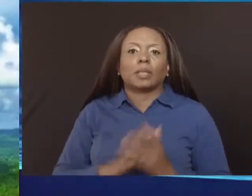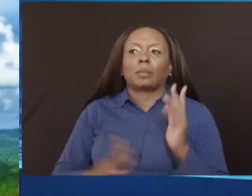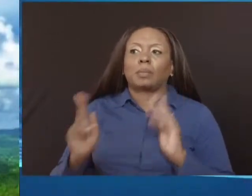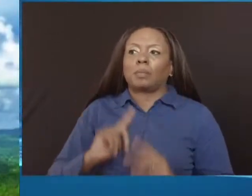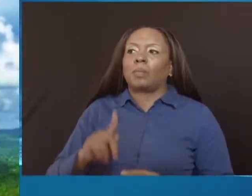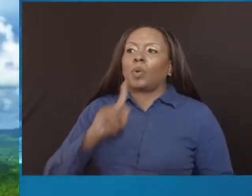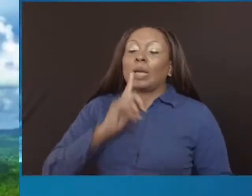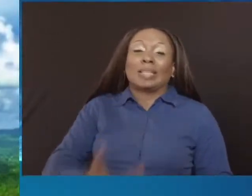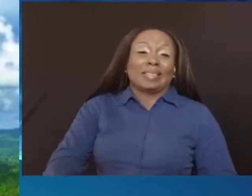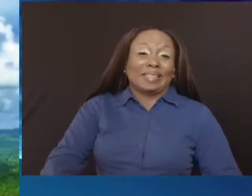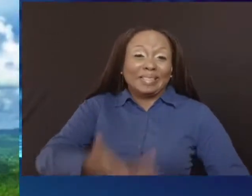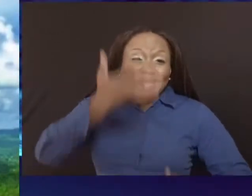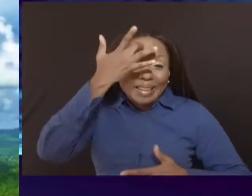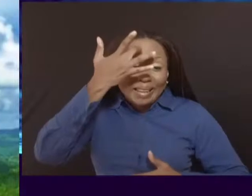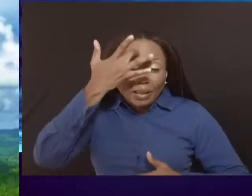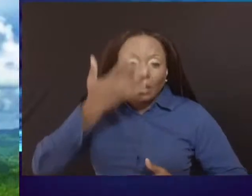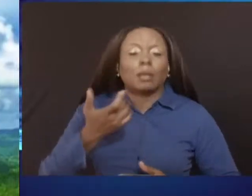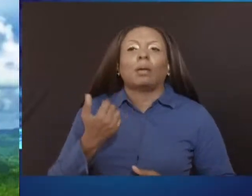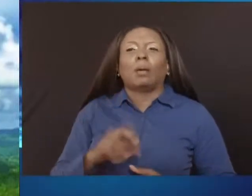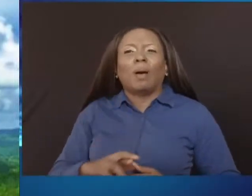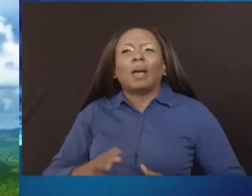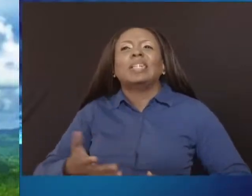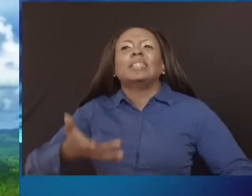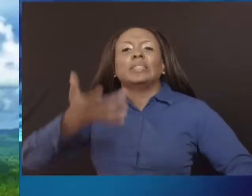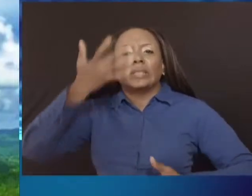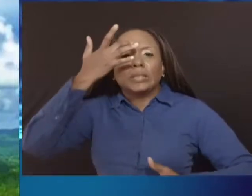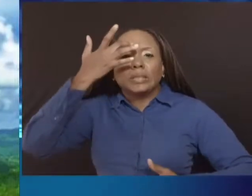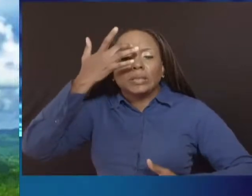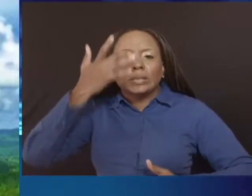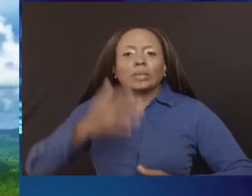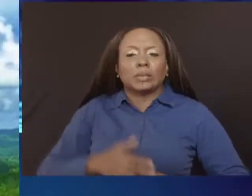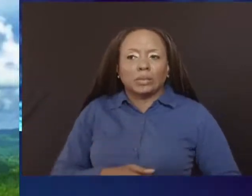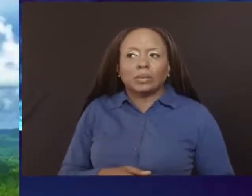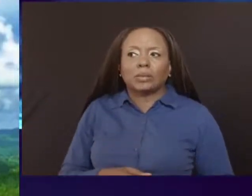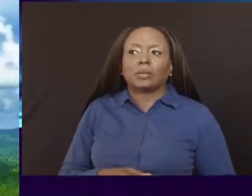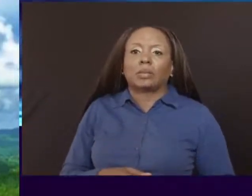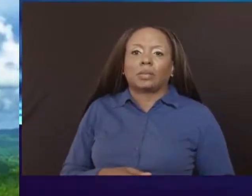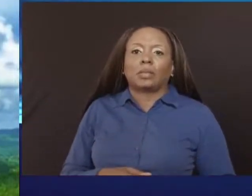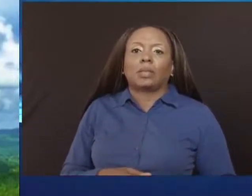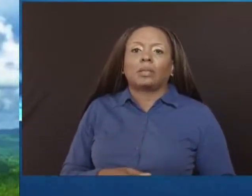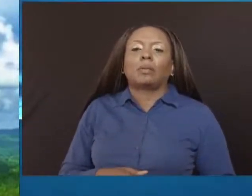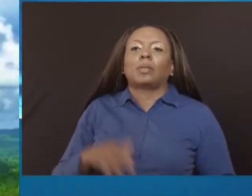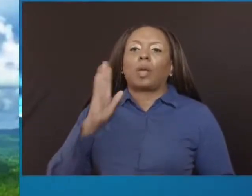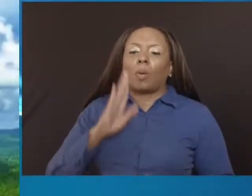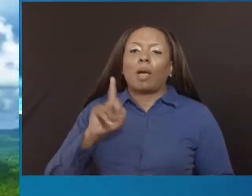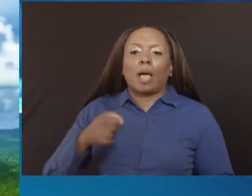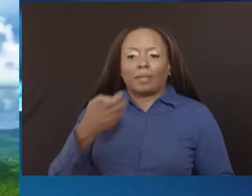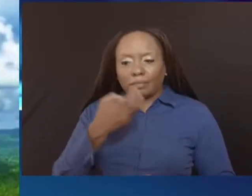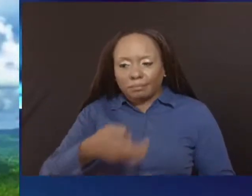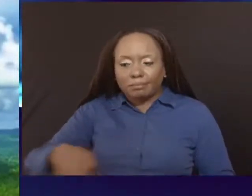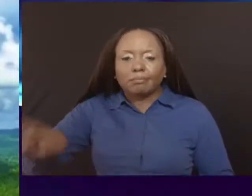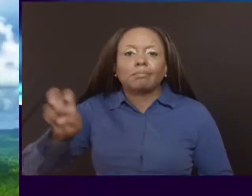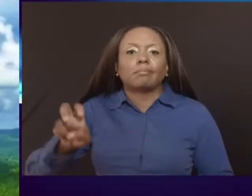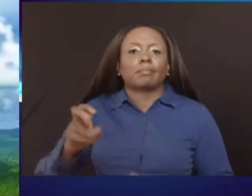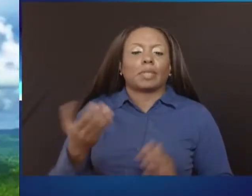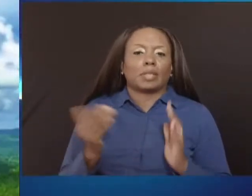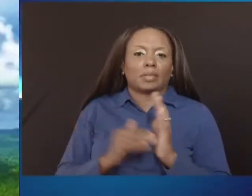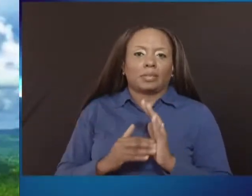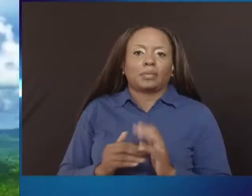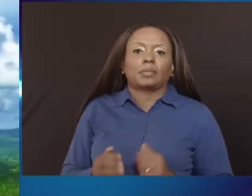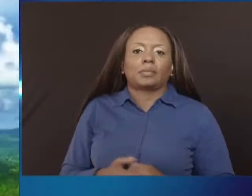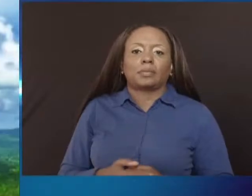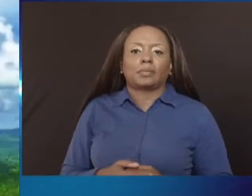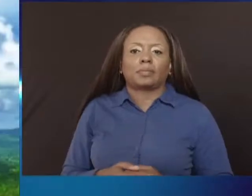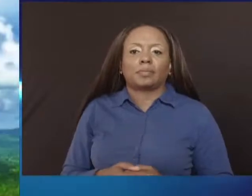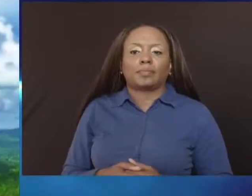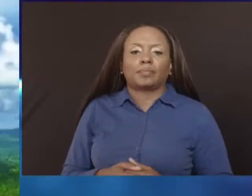or persons who are yellow at this point in time and are actively going into facility. We also had, at the point in time